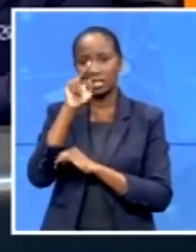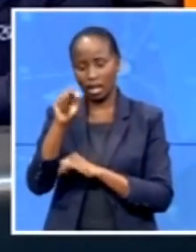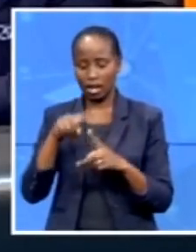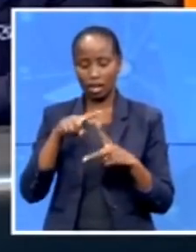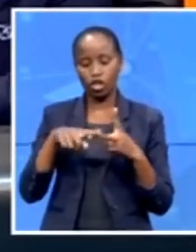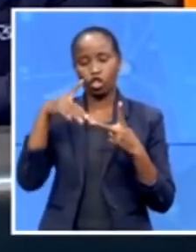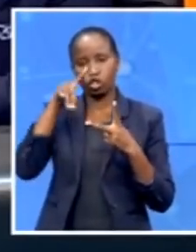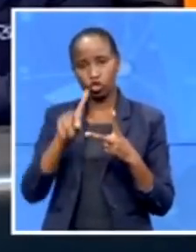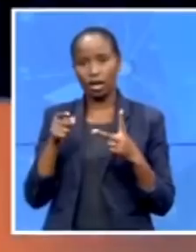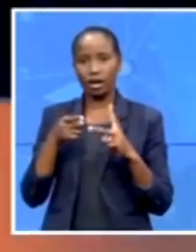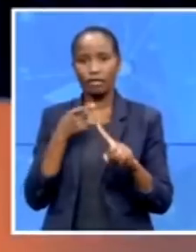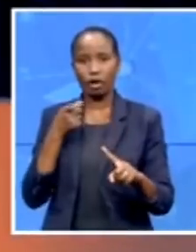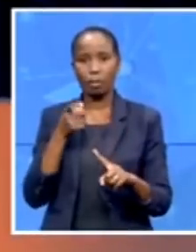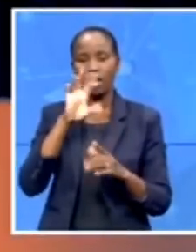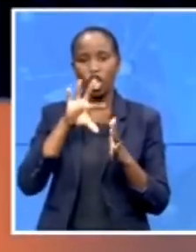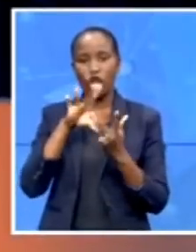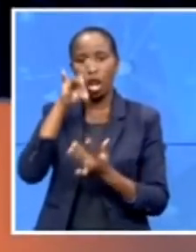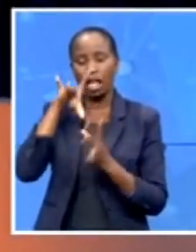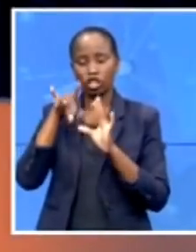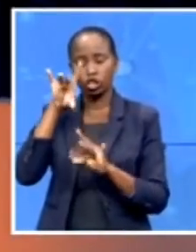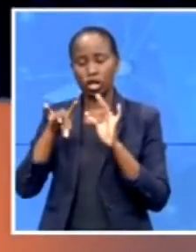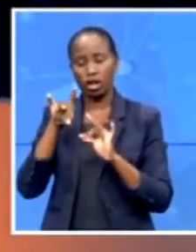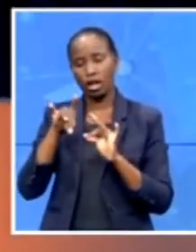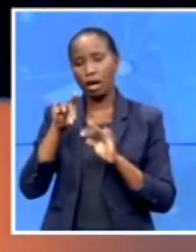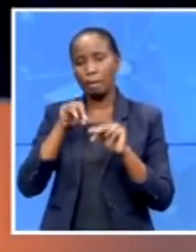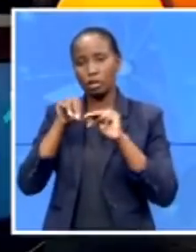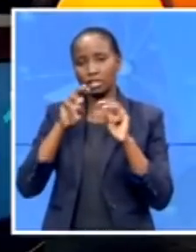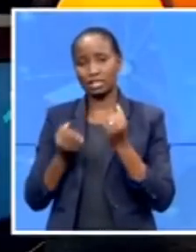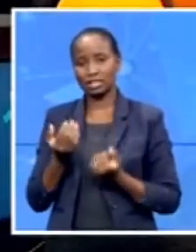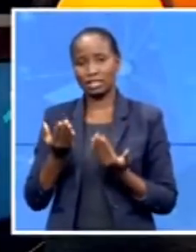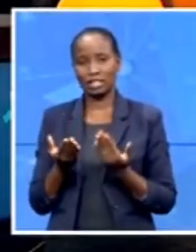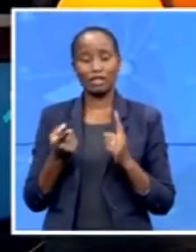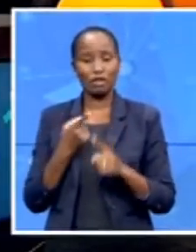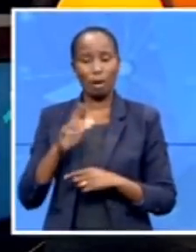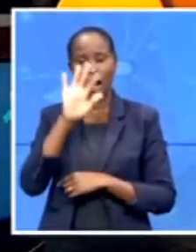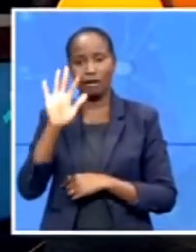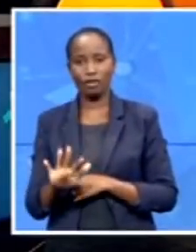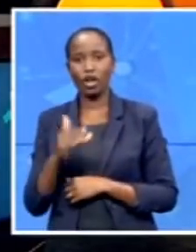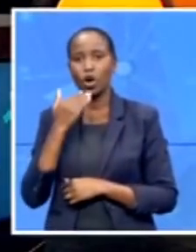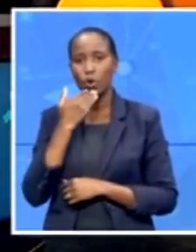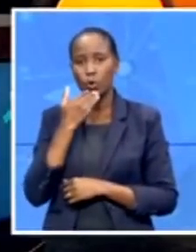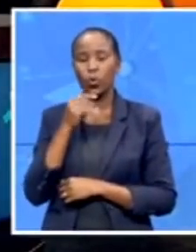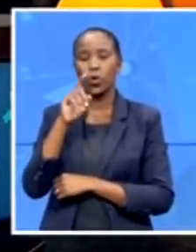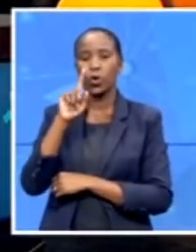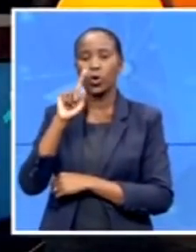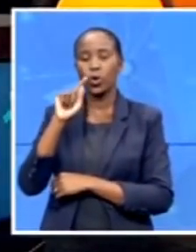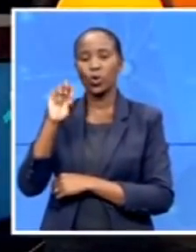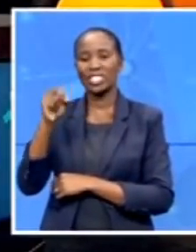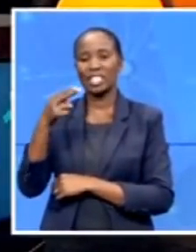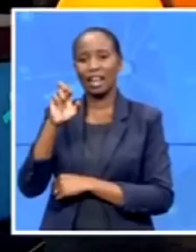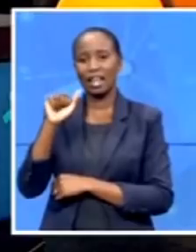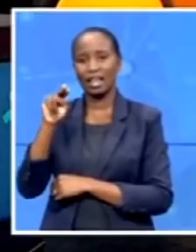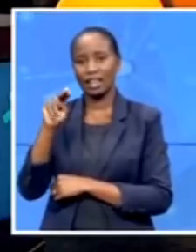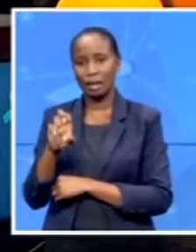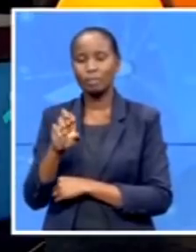Management Services in Africa, Mr. Terry Tselane. Thank you so much to you both. Terry, perhaps let me start with you. I mean, just